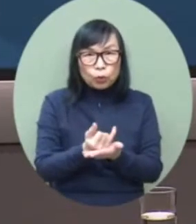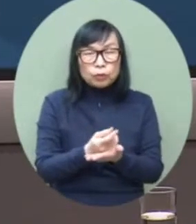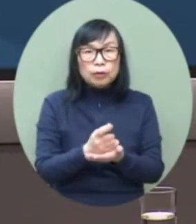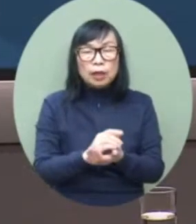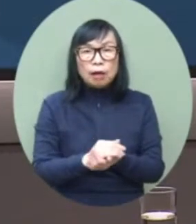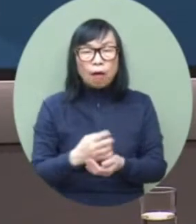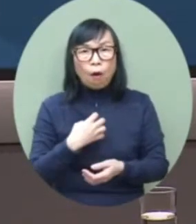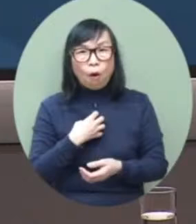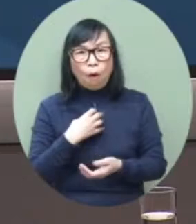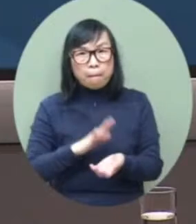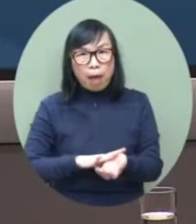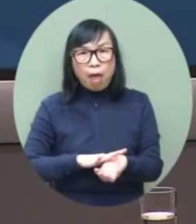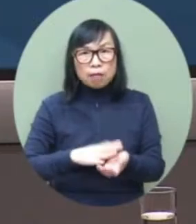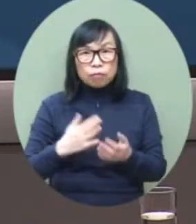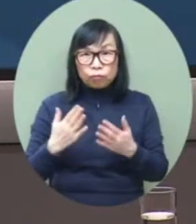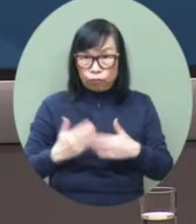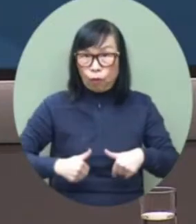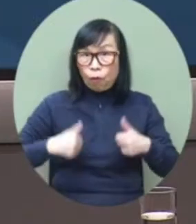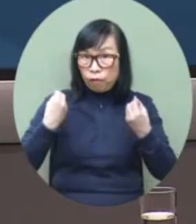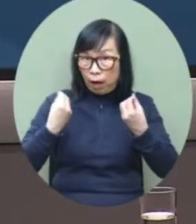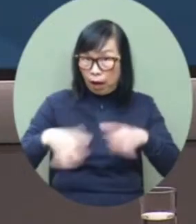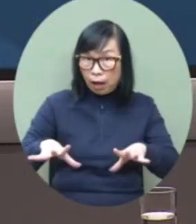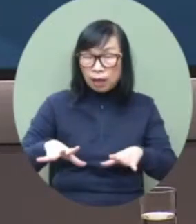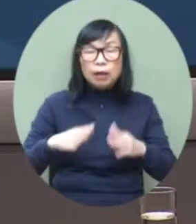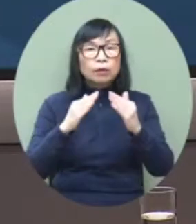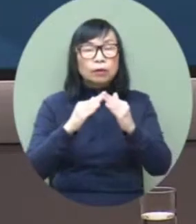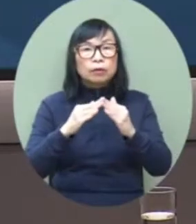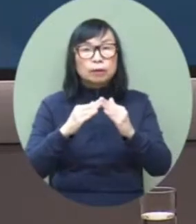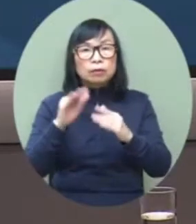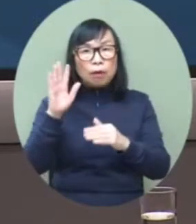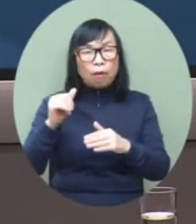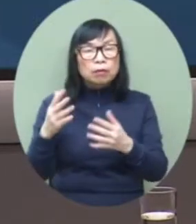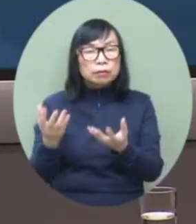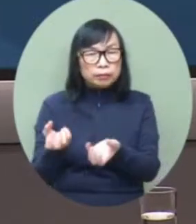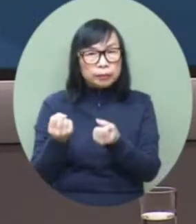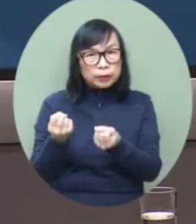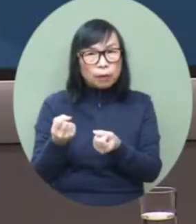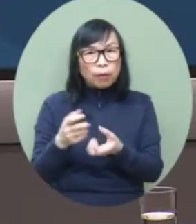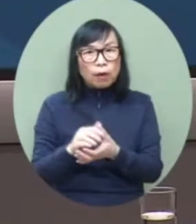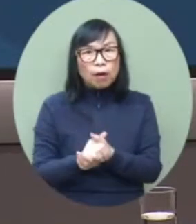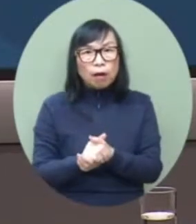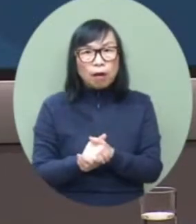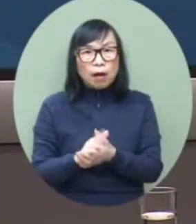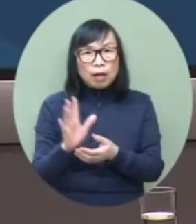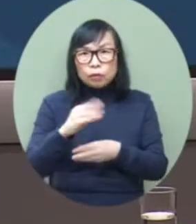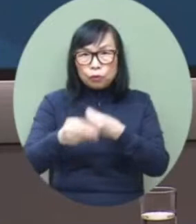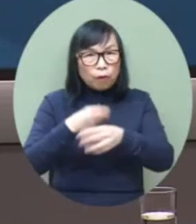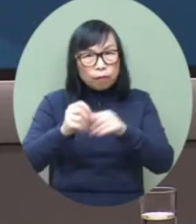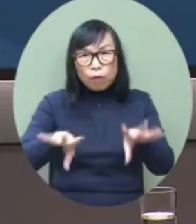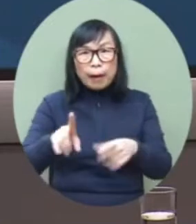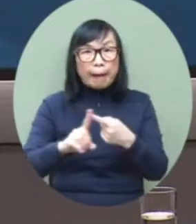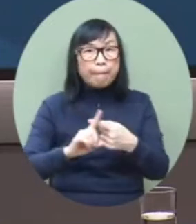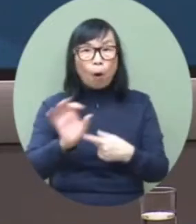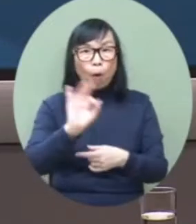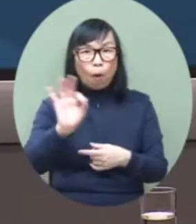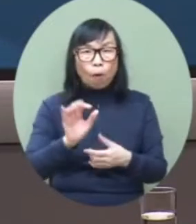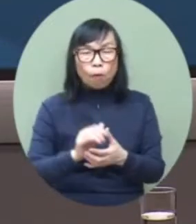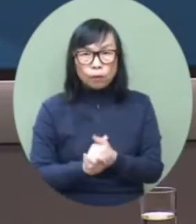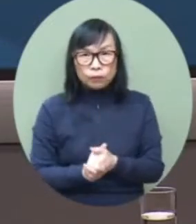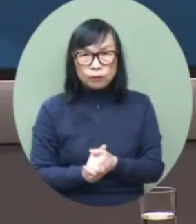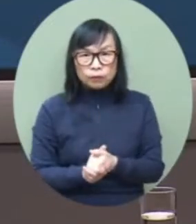the doctors will exercise professional judgment, and if the situation improves and the home